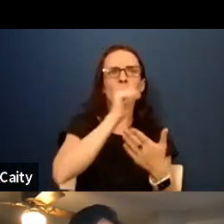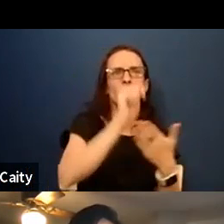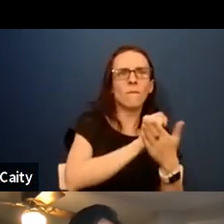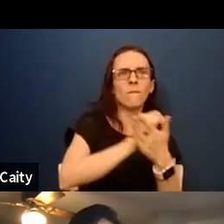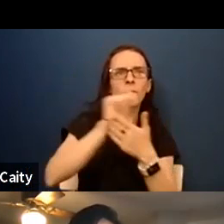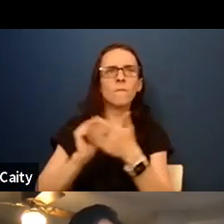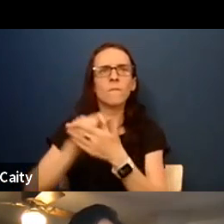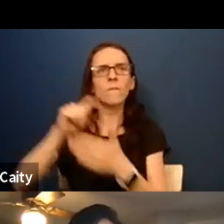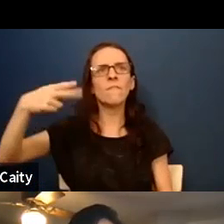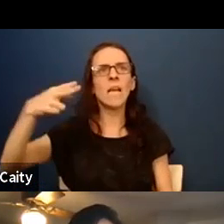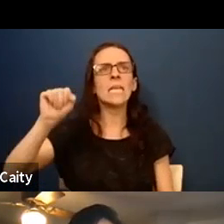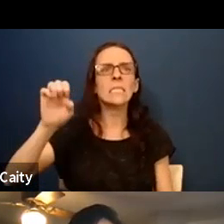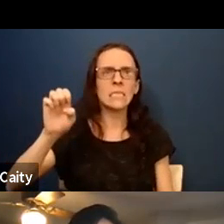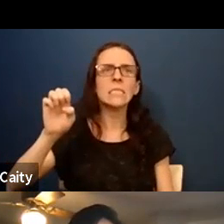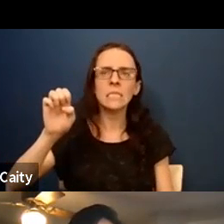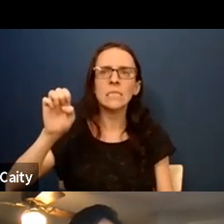And it made it,